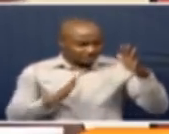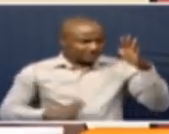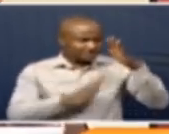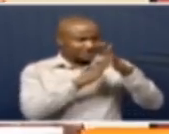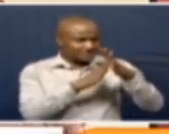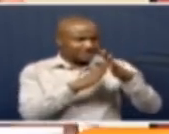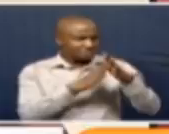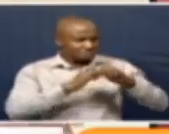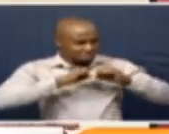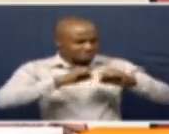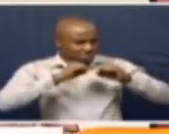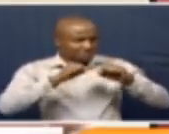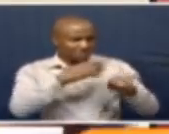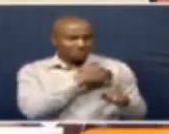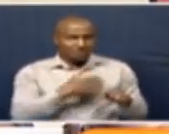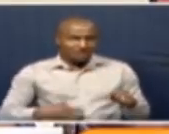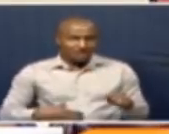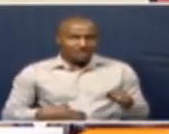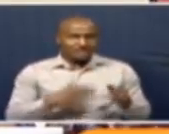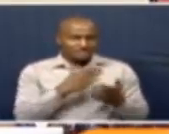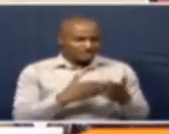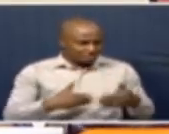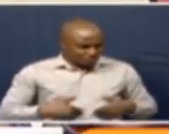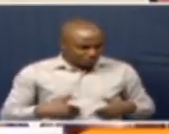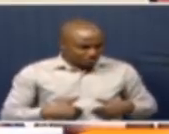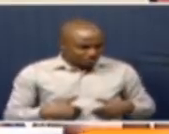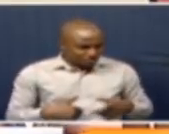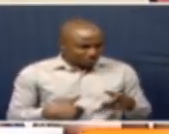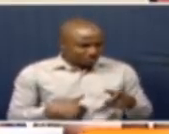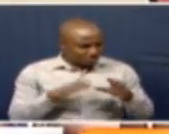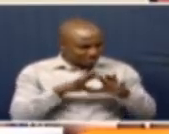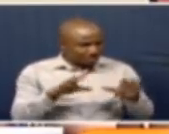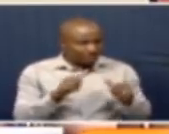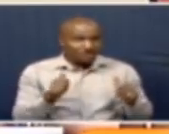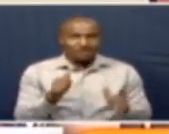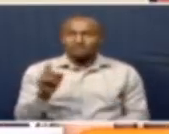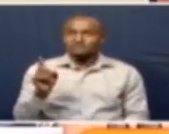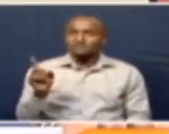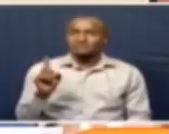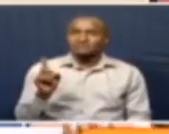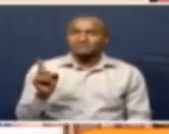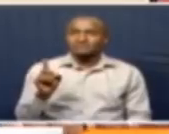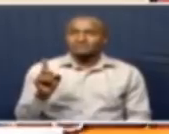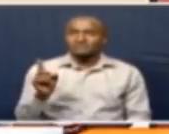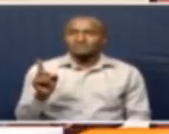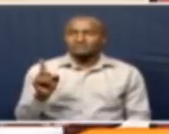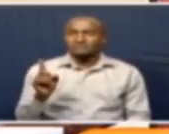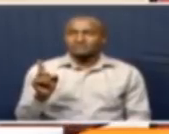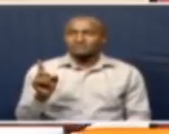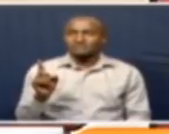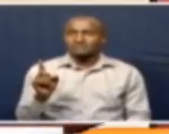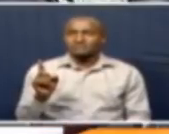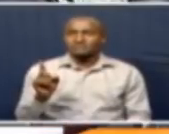the lifeline, the younger you are, I assume, the more marketable you are? No. Really? No.